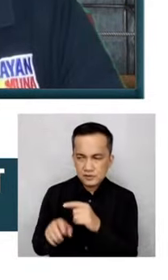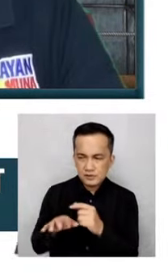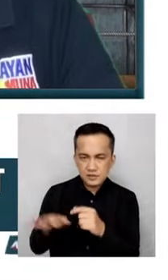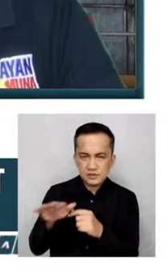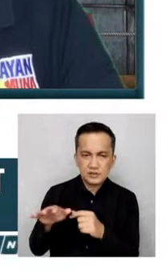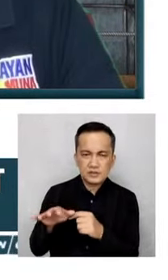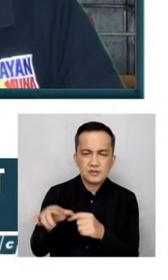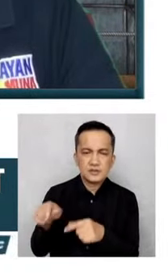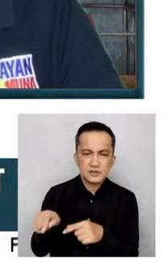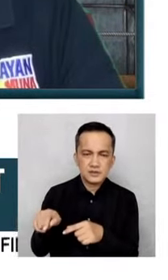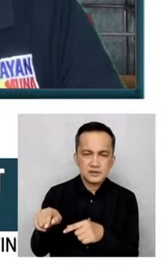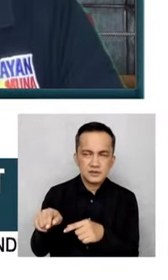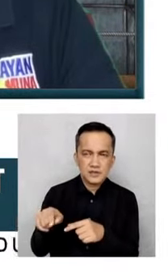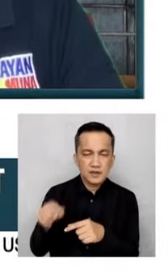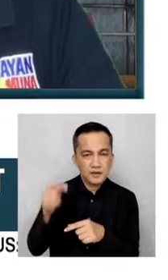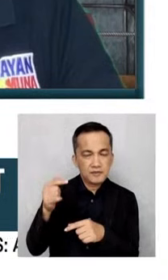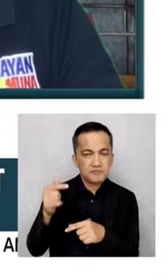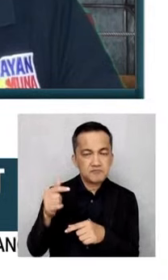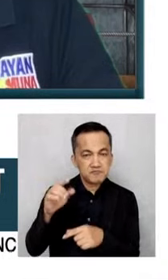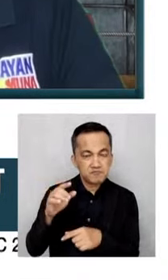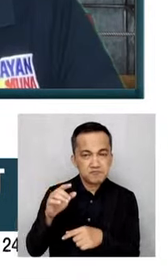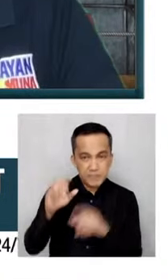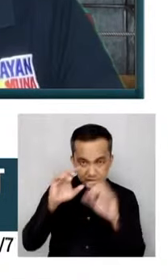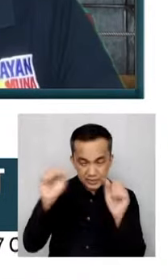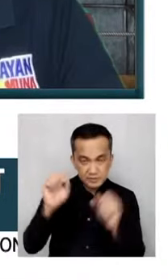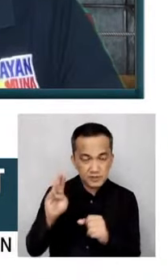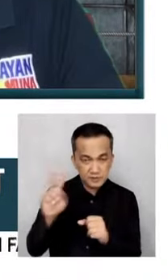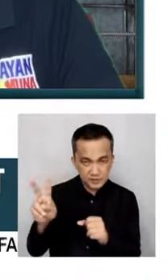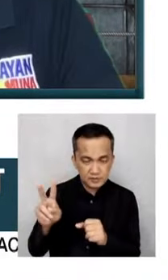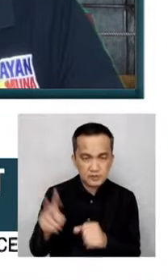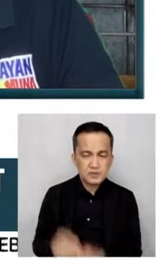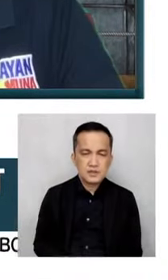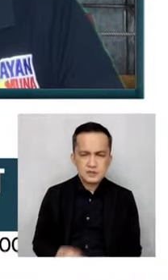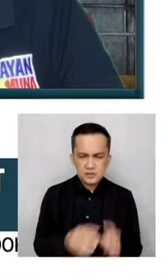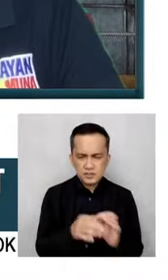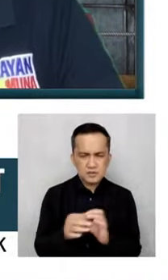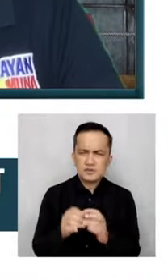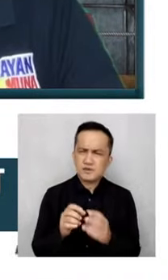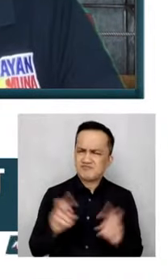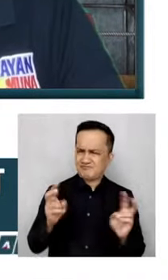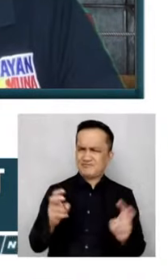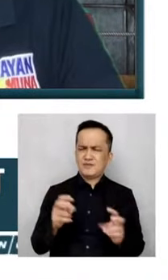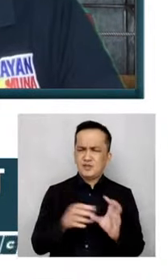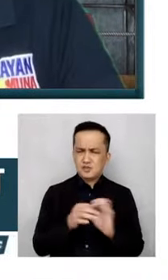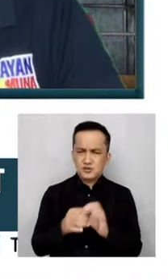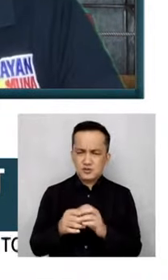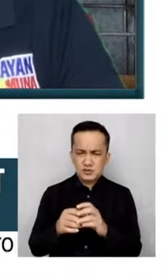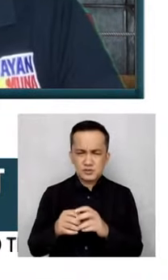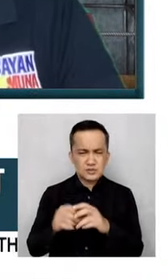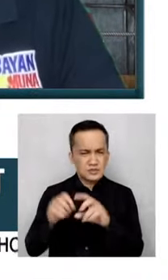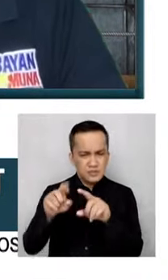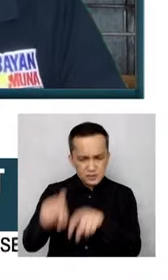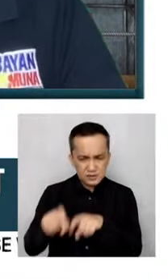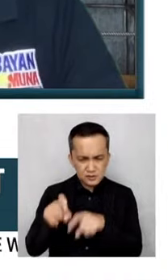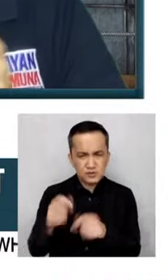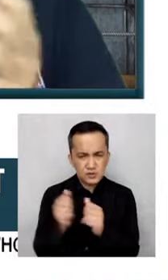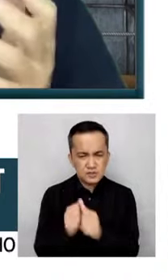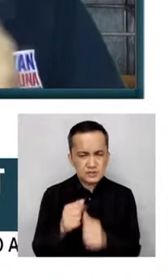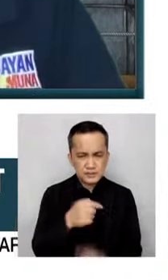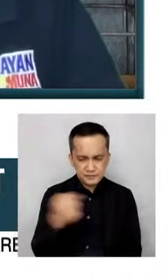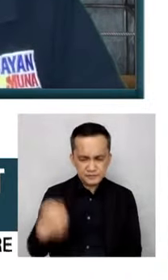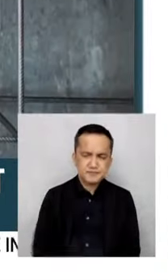the incumbent, only regarding this, the possible joint explorations with China? Go ahead, Teddy.